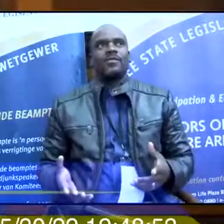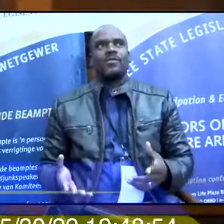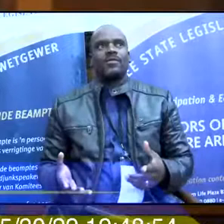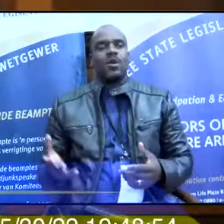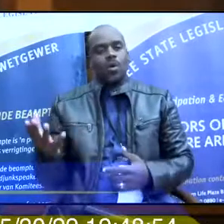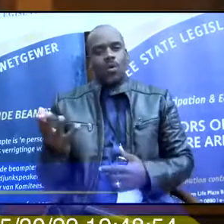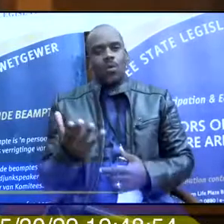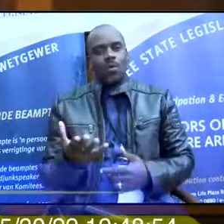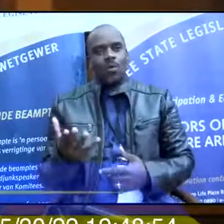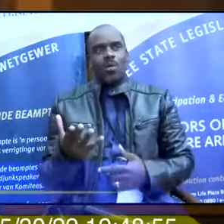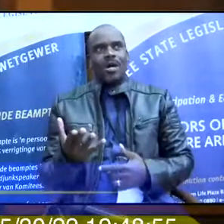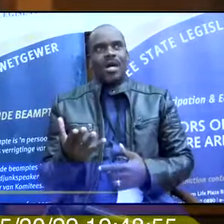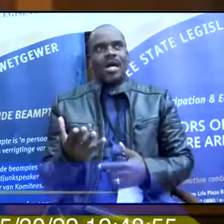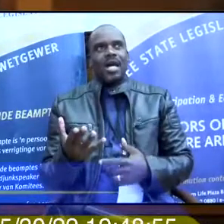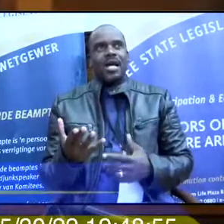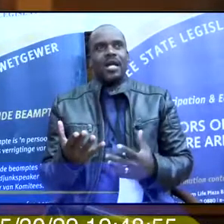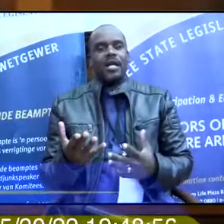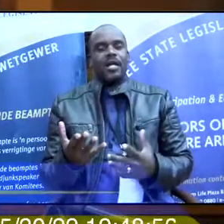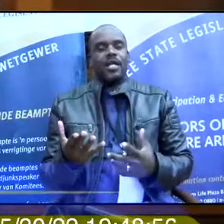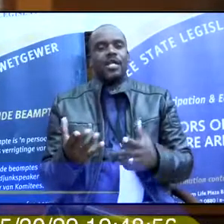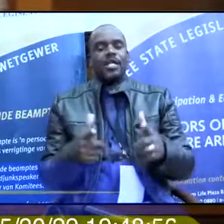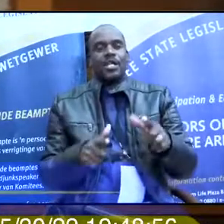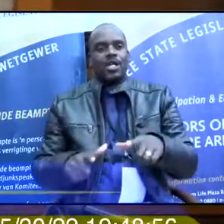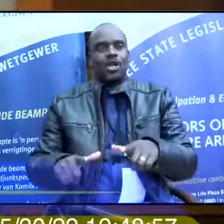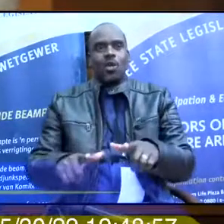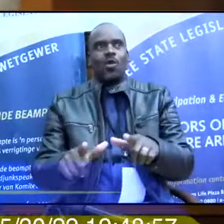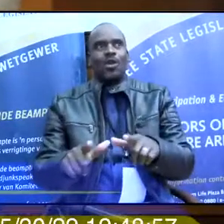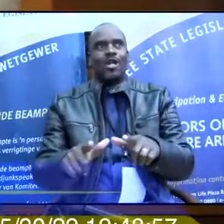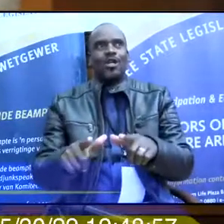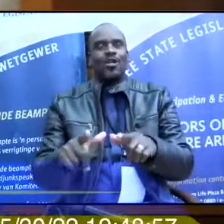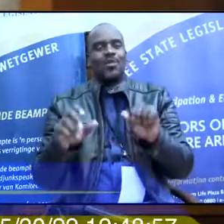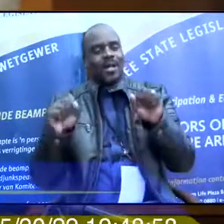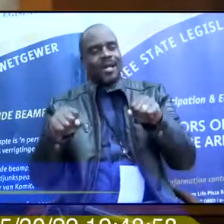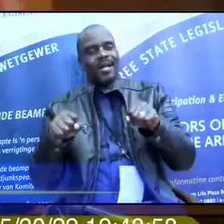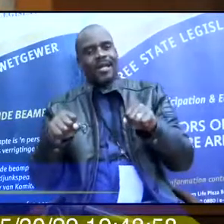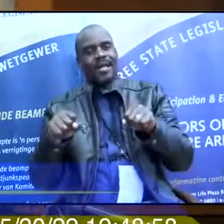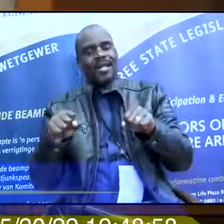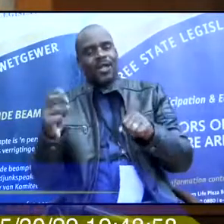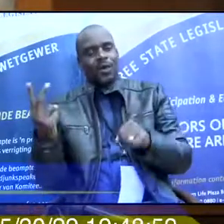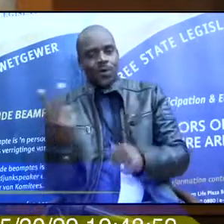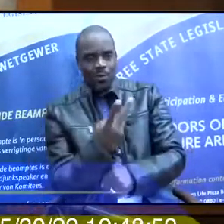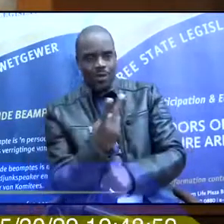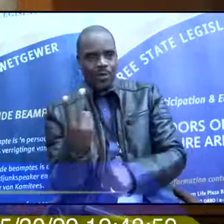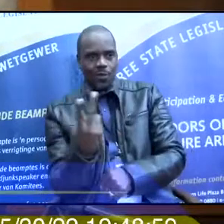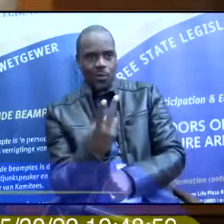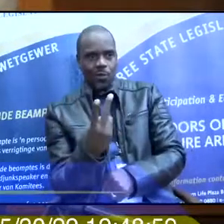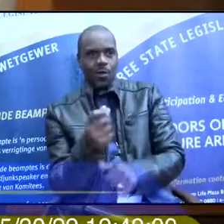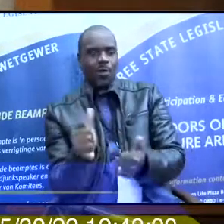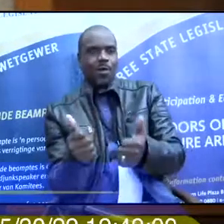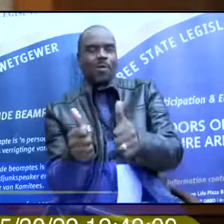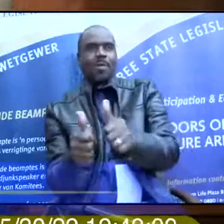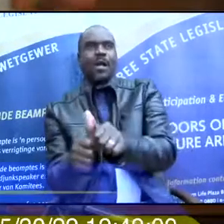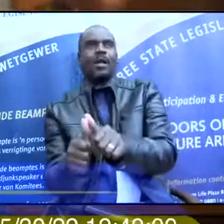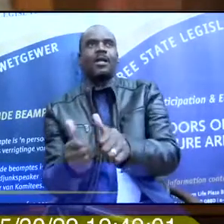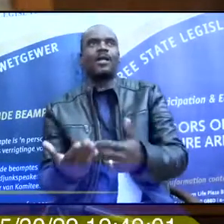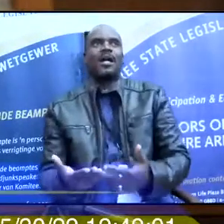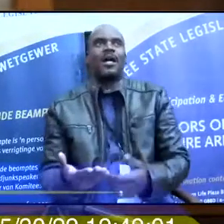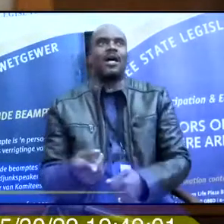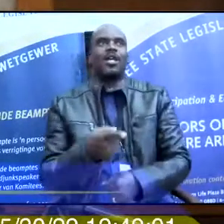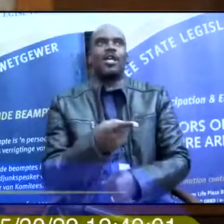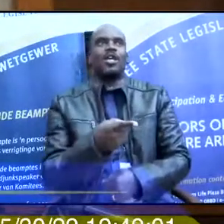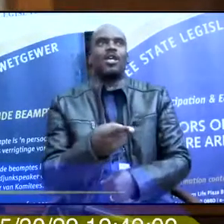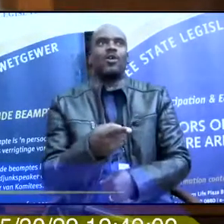where is at the location don't agree with your leader who's also a counselor or an m in your